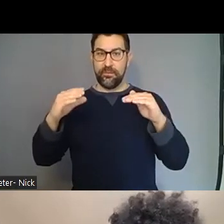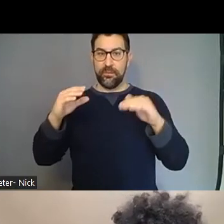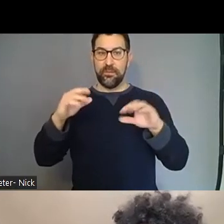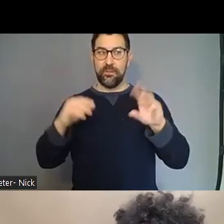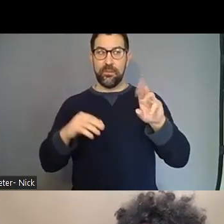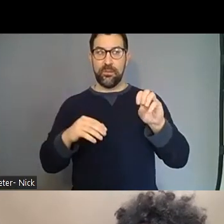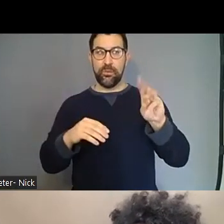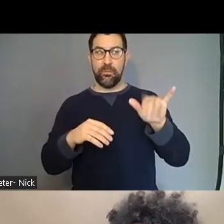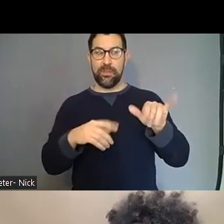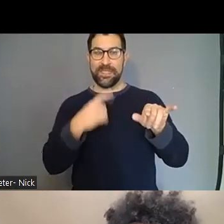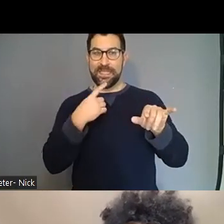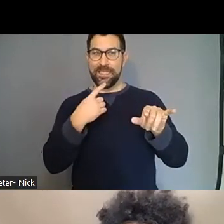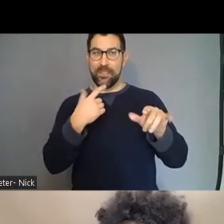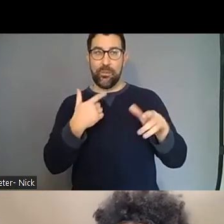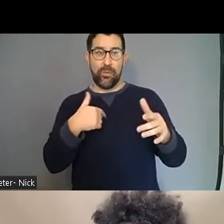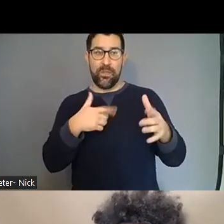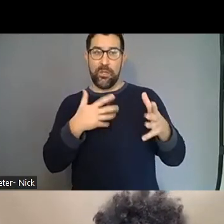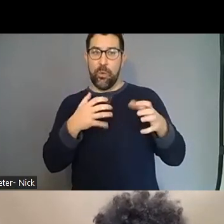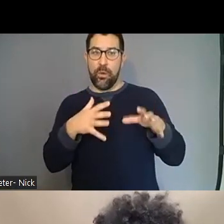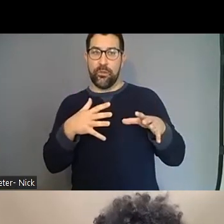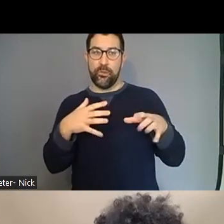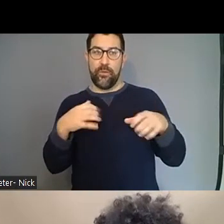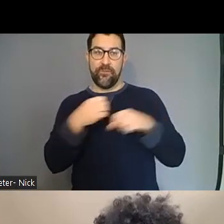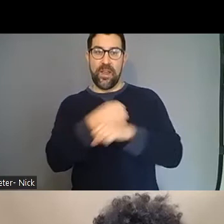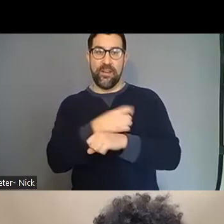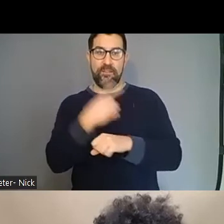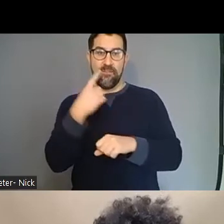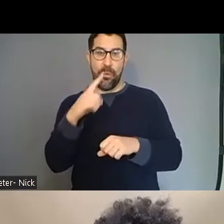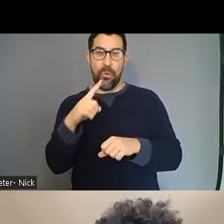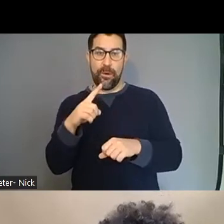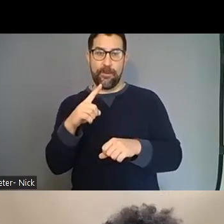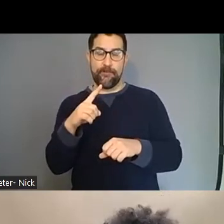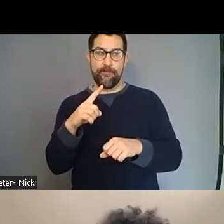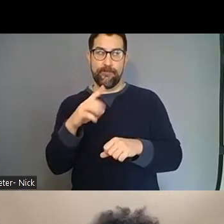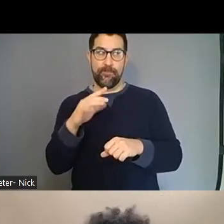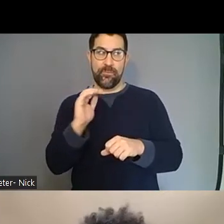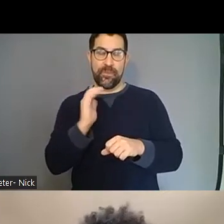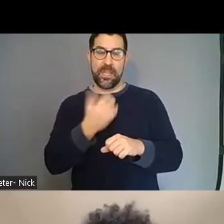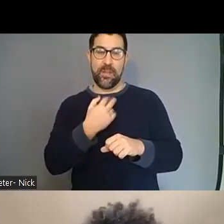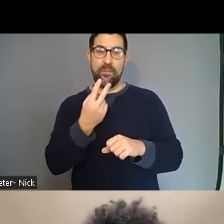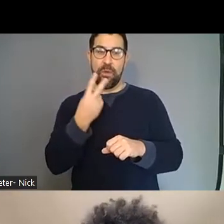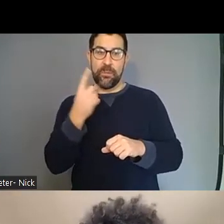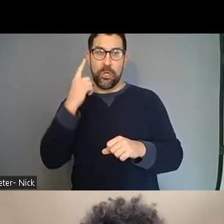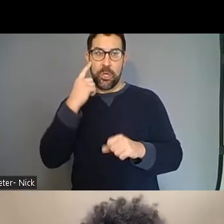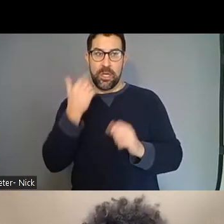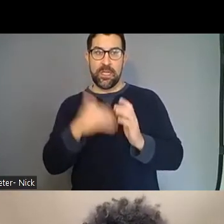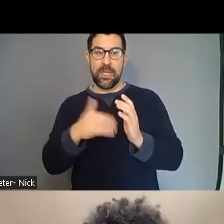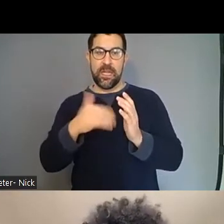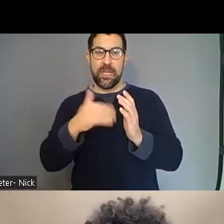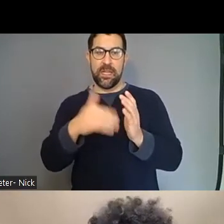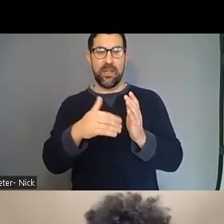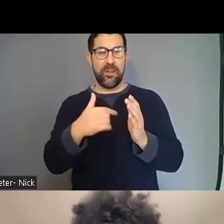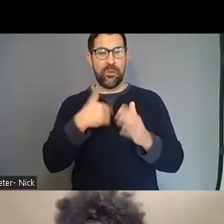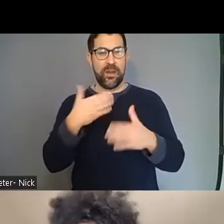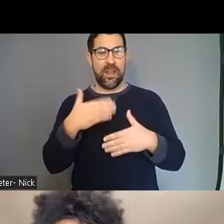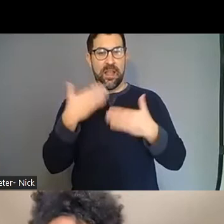we don't want to have to fight for our voices to be heard again. You know, like we're glad to have a